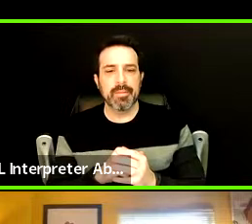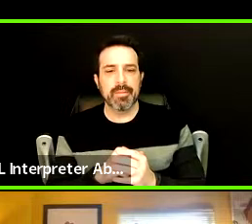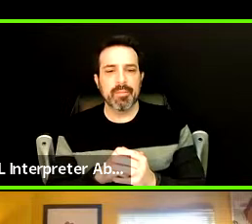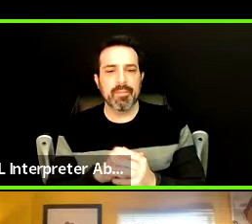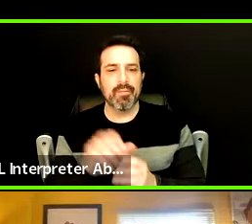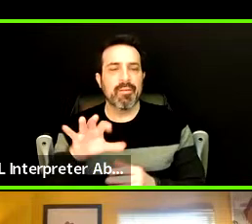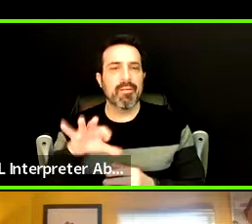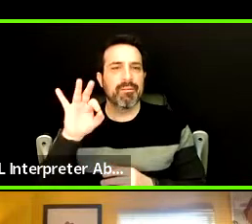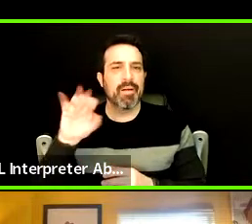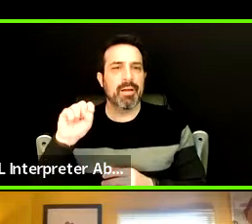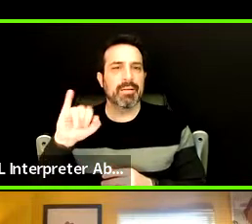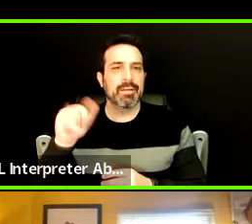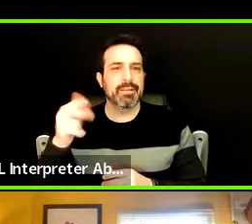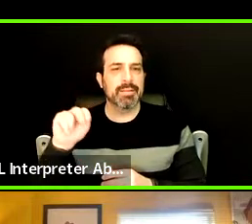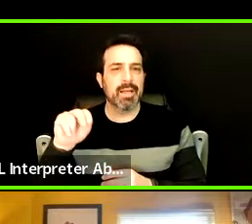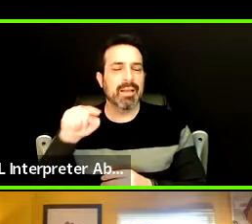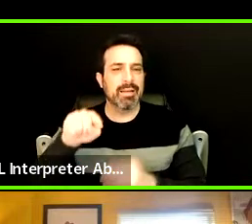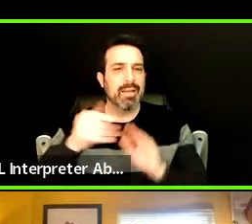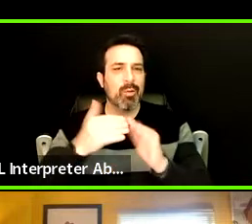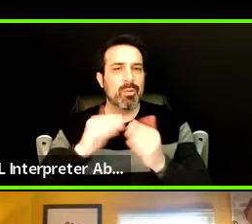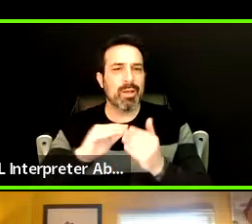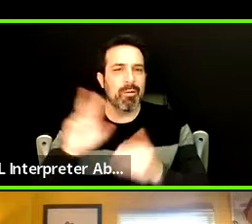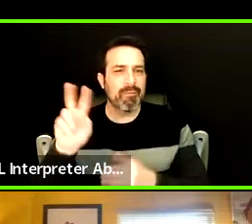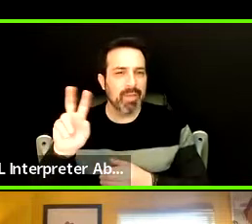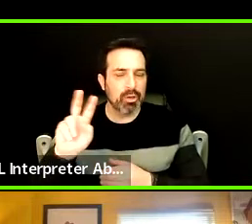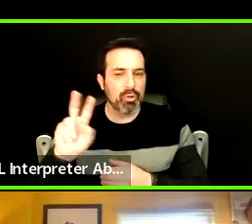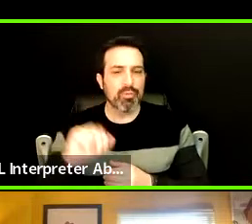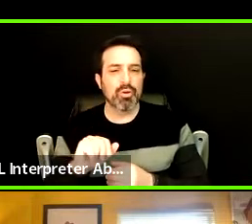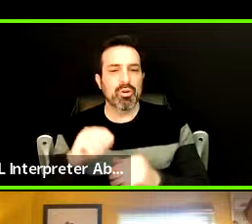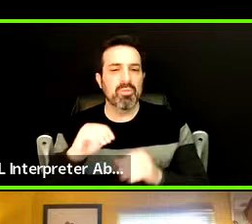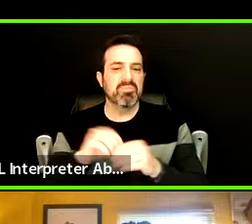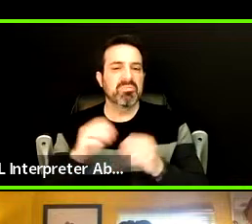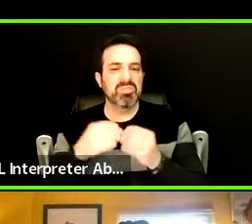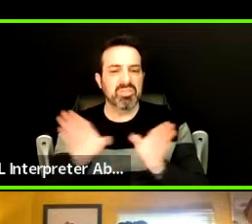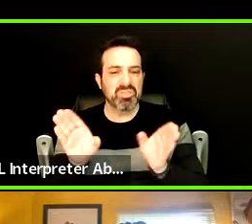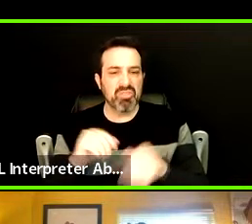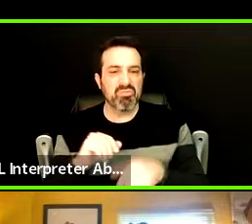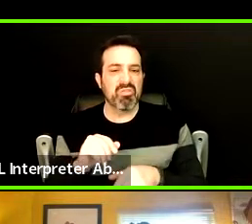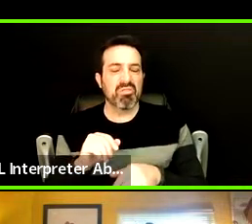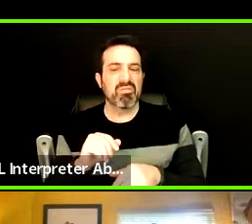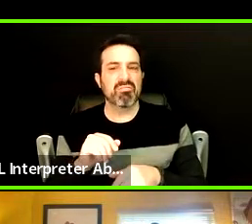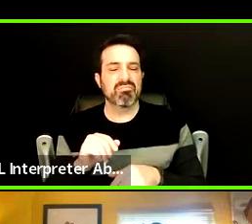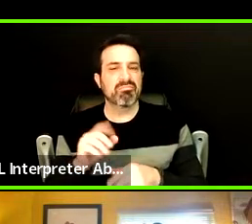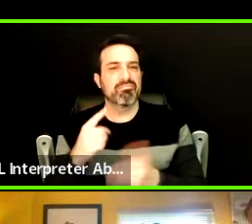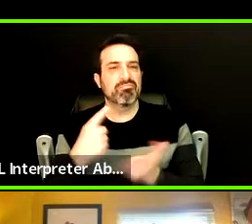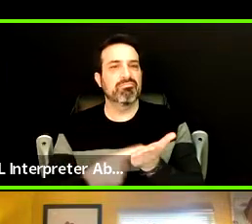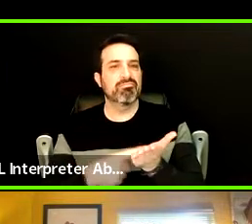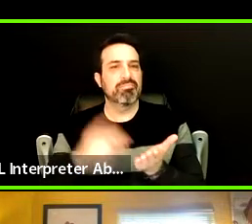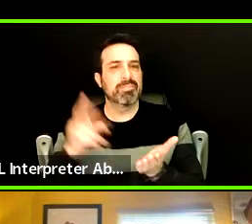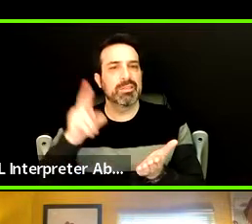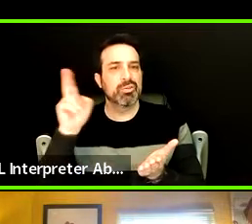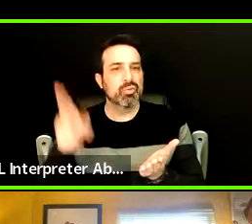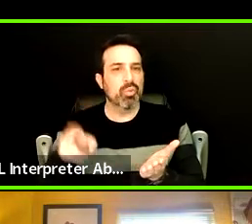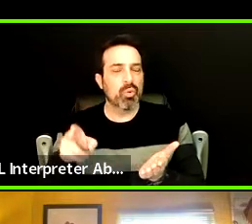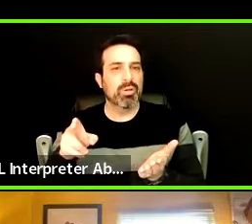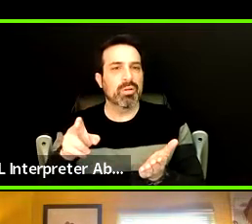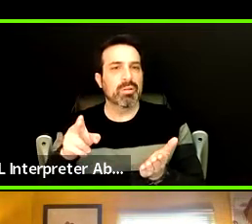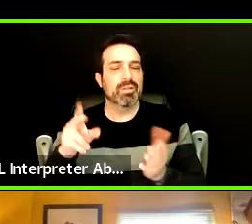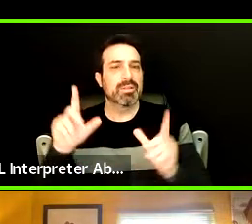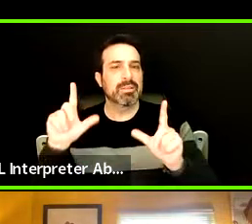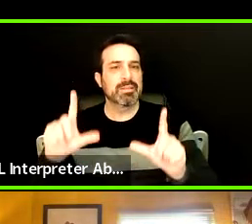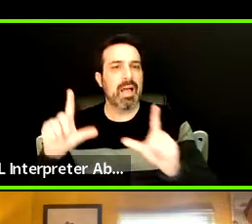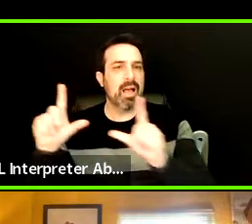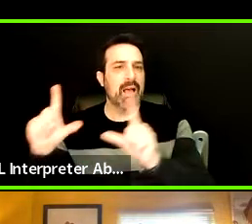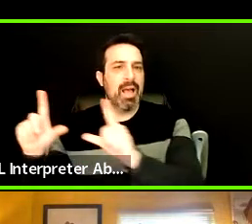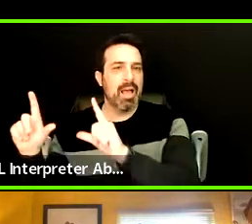in downtown Vancouver, but then also in general, talking about how historic site signs are being